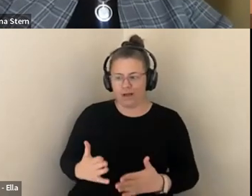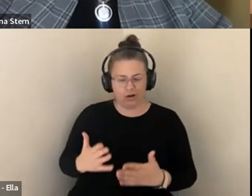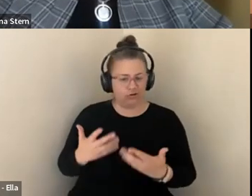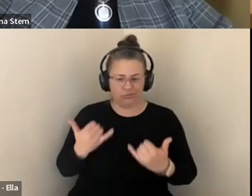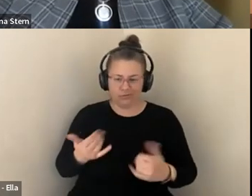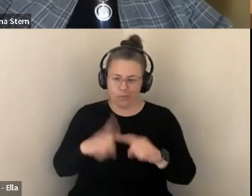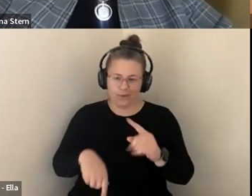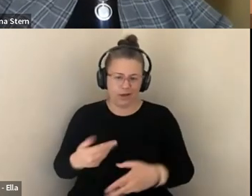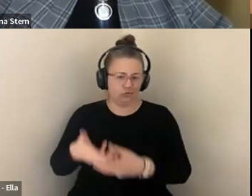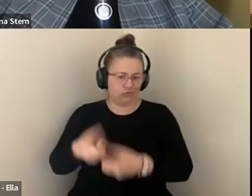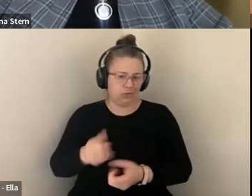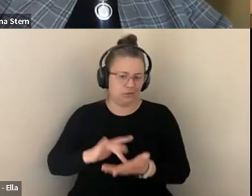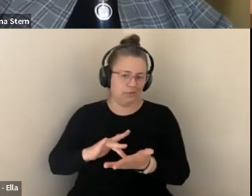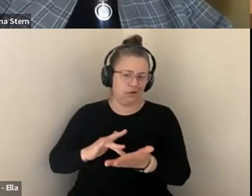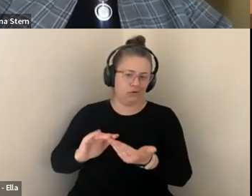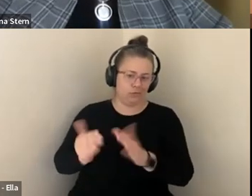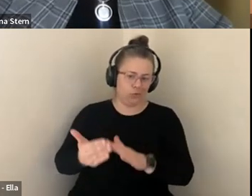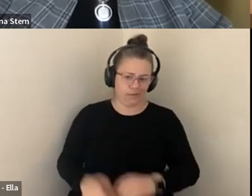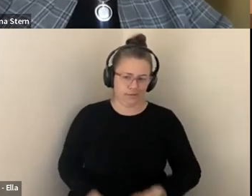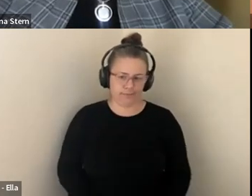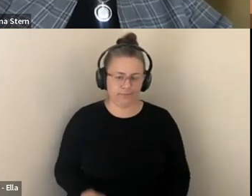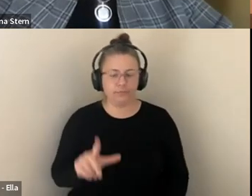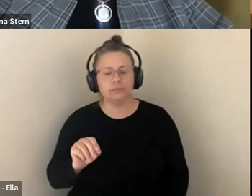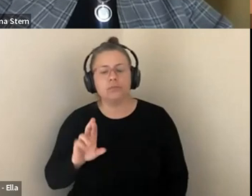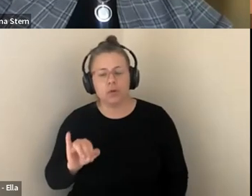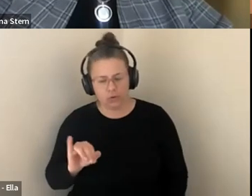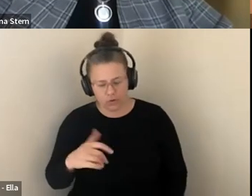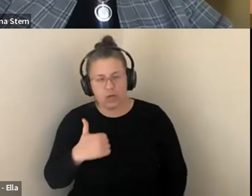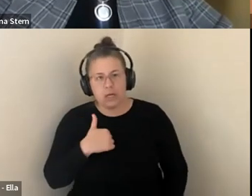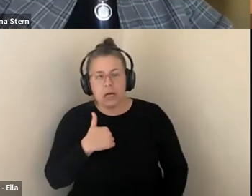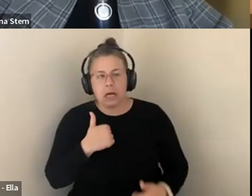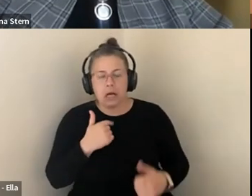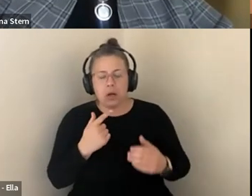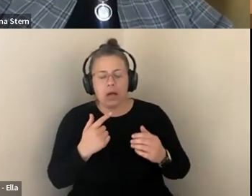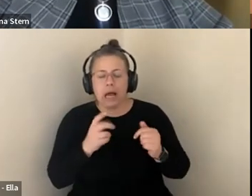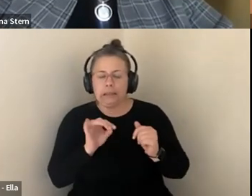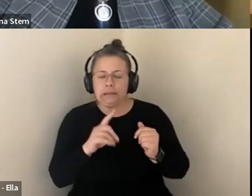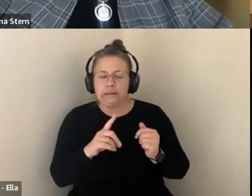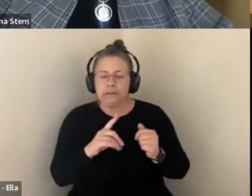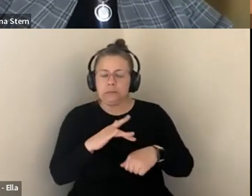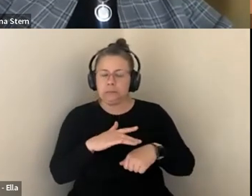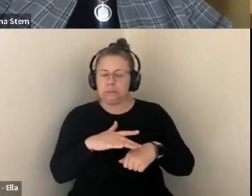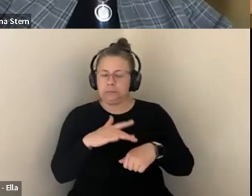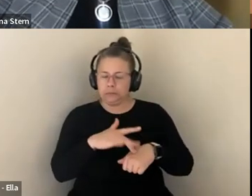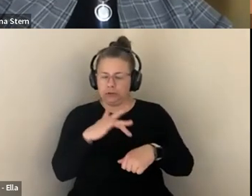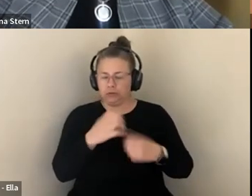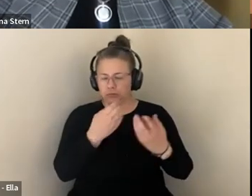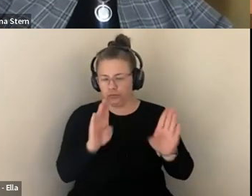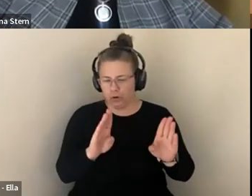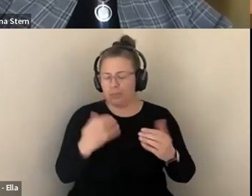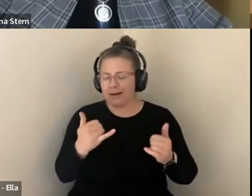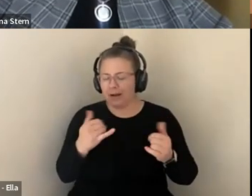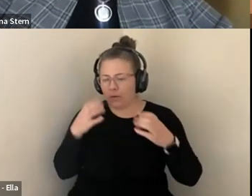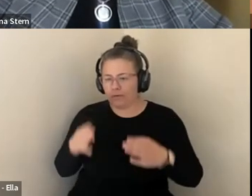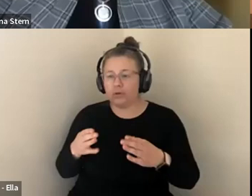know the best. So as I mentioned briefly in my comments originally, there are broad standards that say that genetic counseling programs have